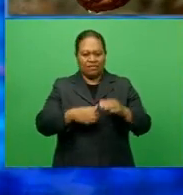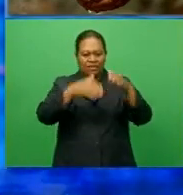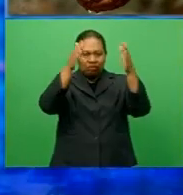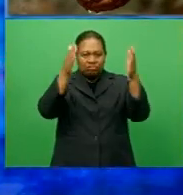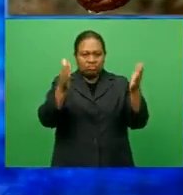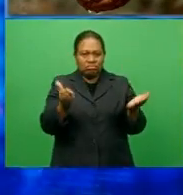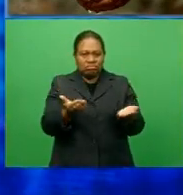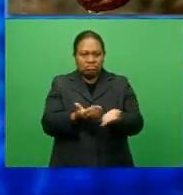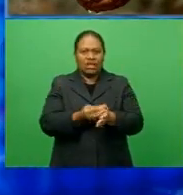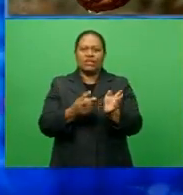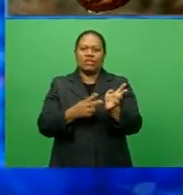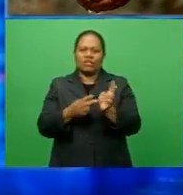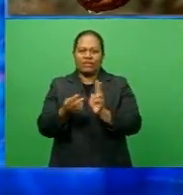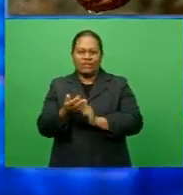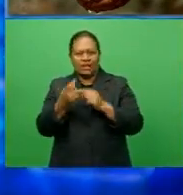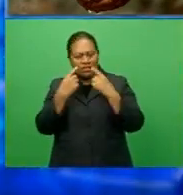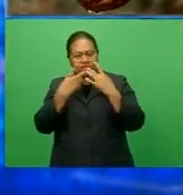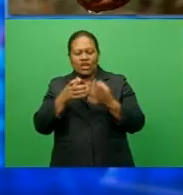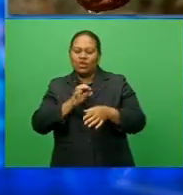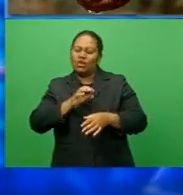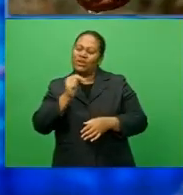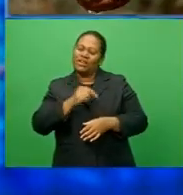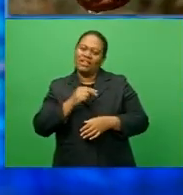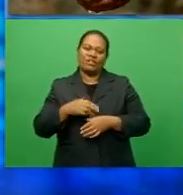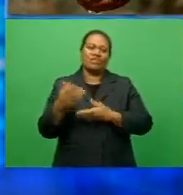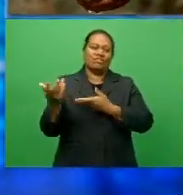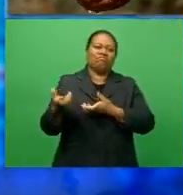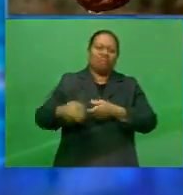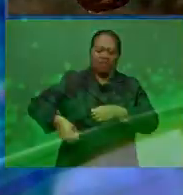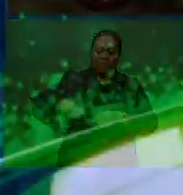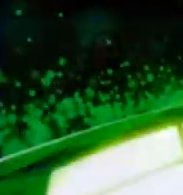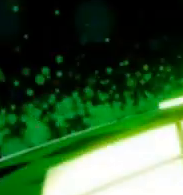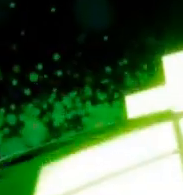and villagers will no longer have to carry water in buckets.